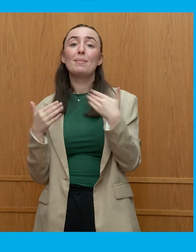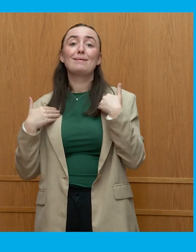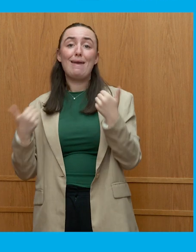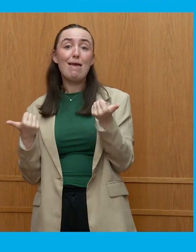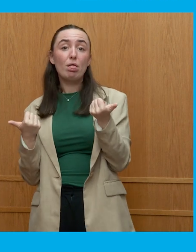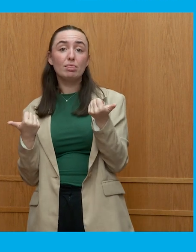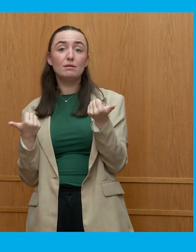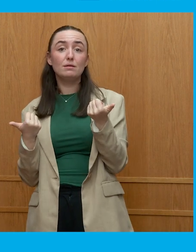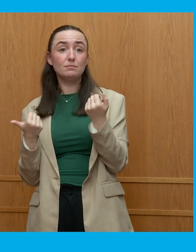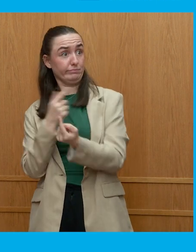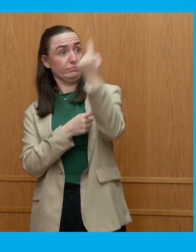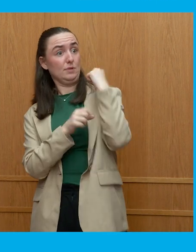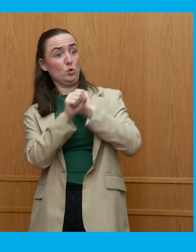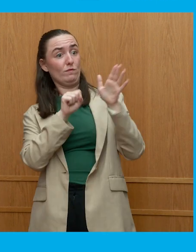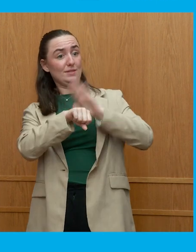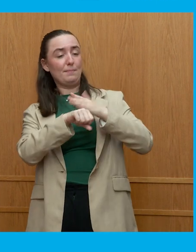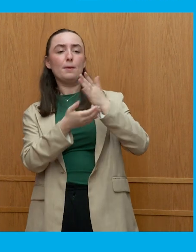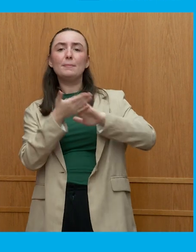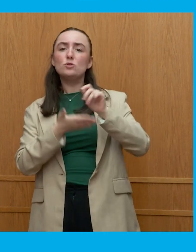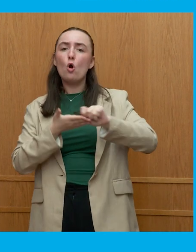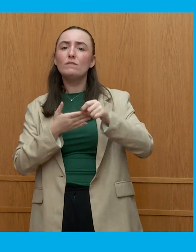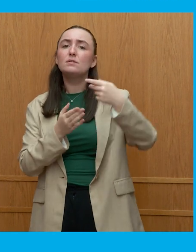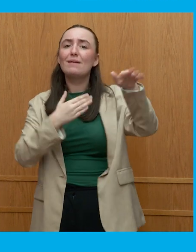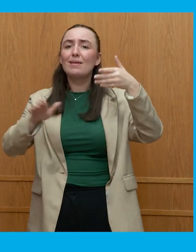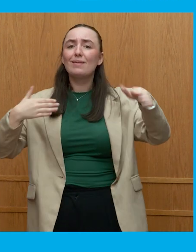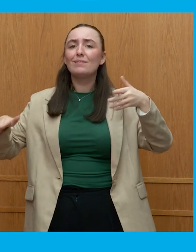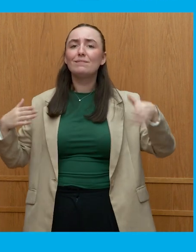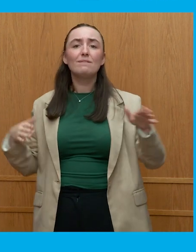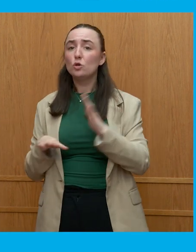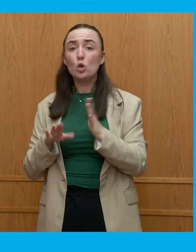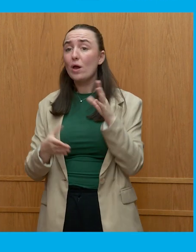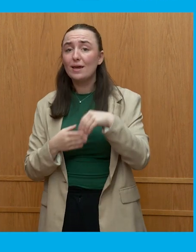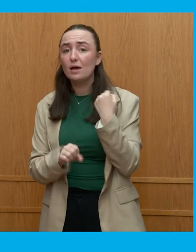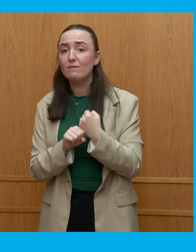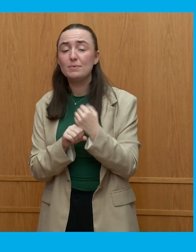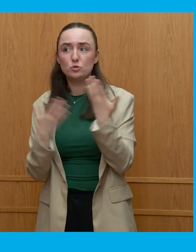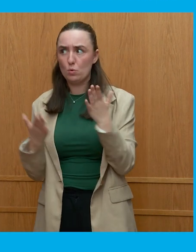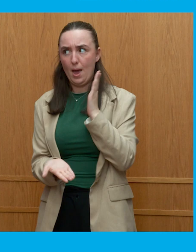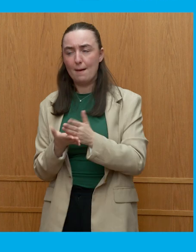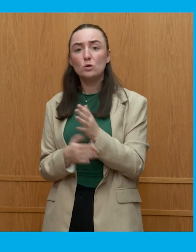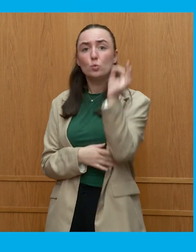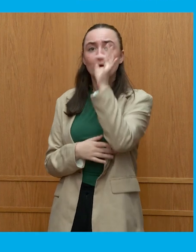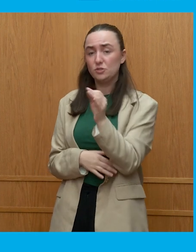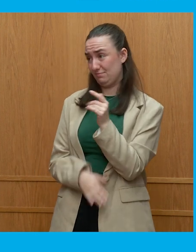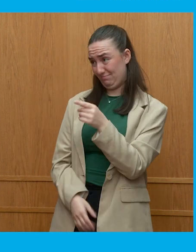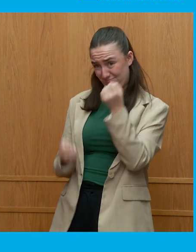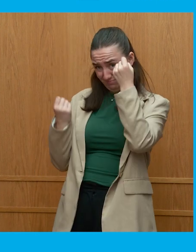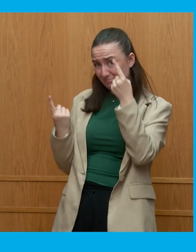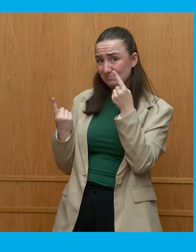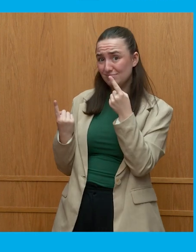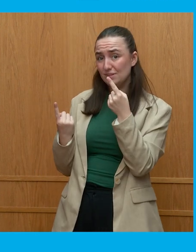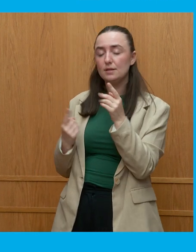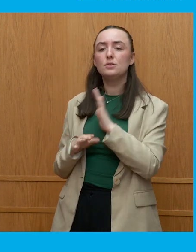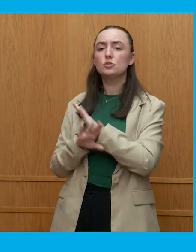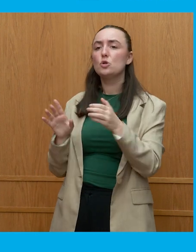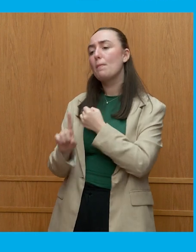left office. Complete waste of time. So your question is very fair, and it's not just about this one that affected this building and architecture